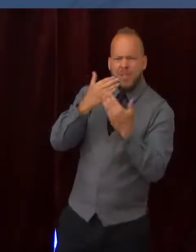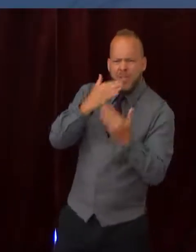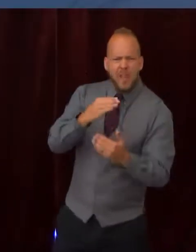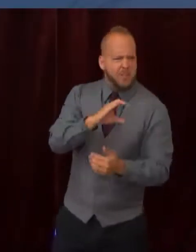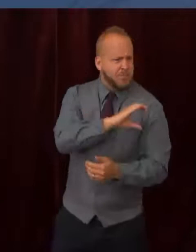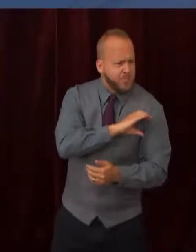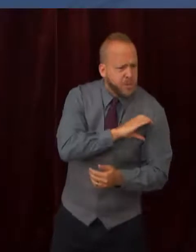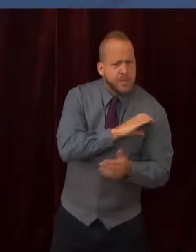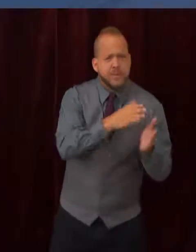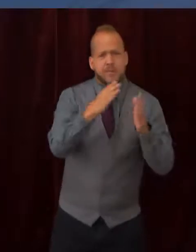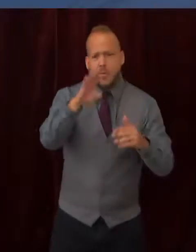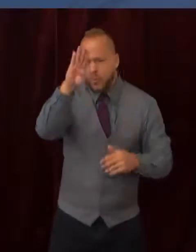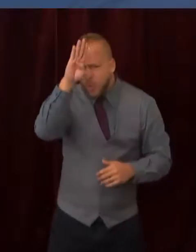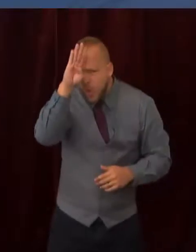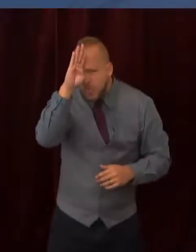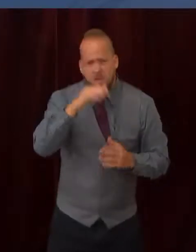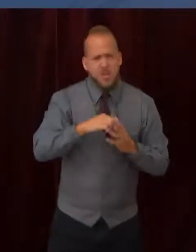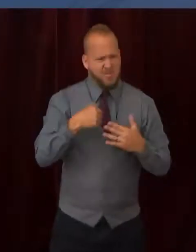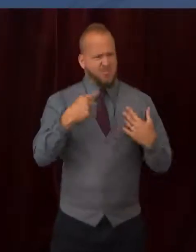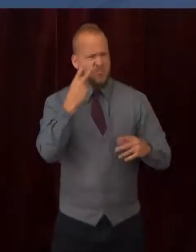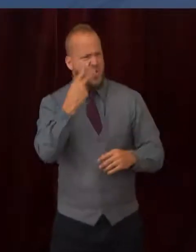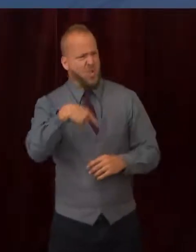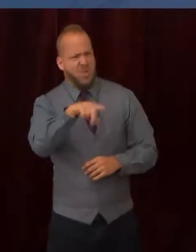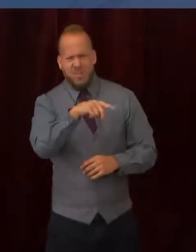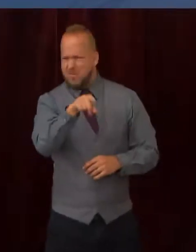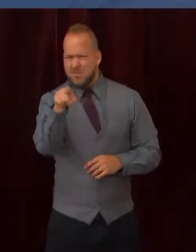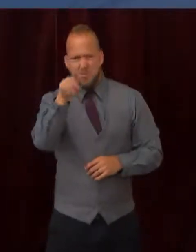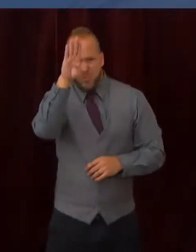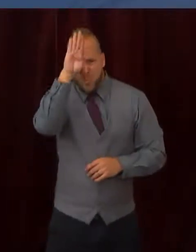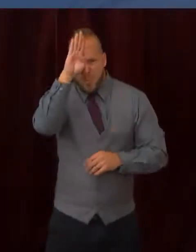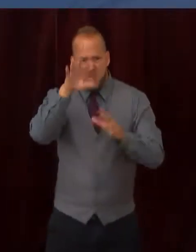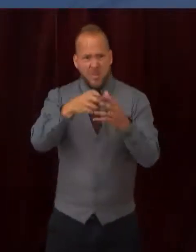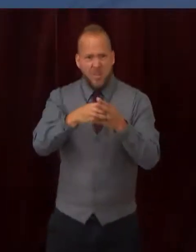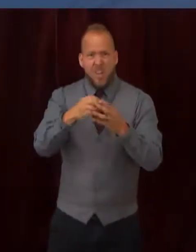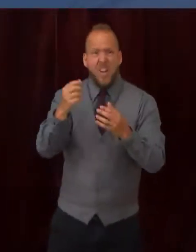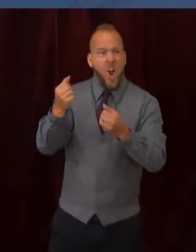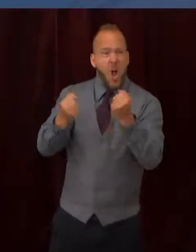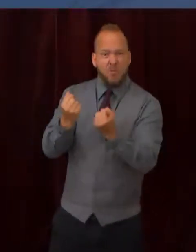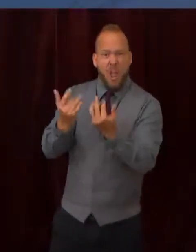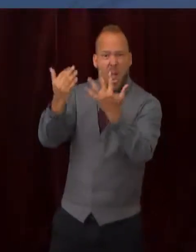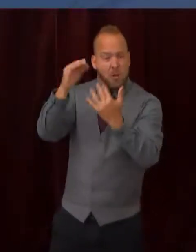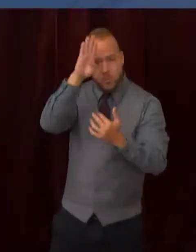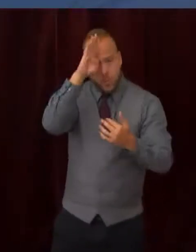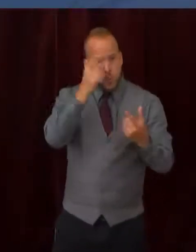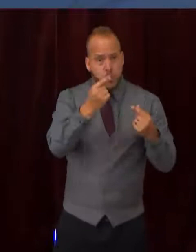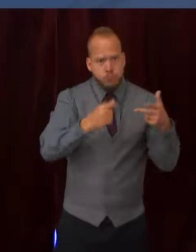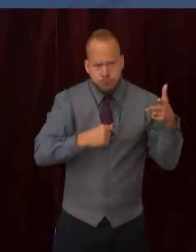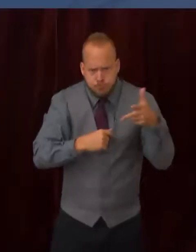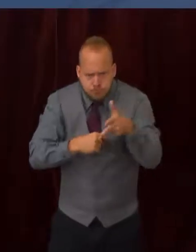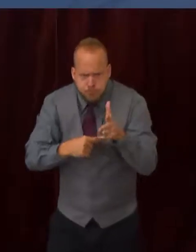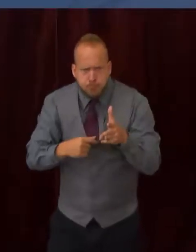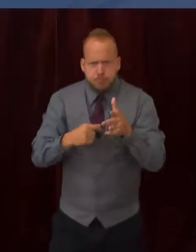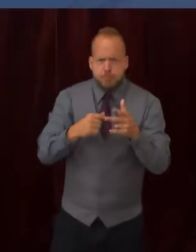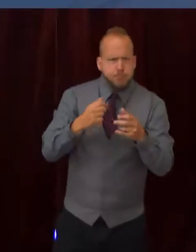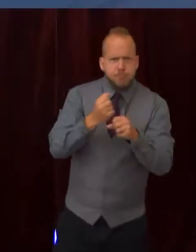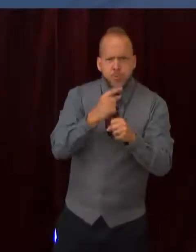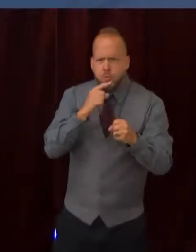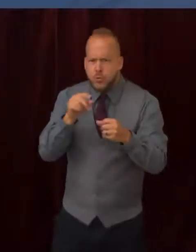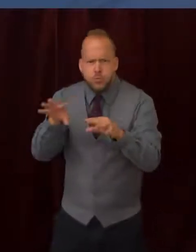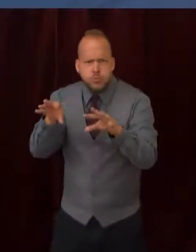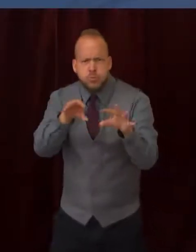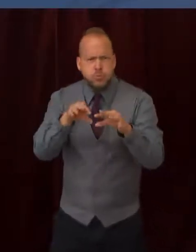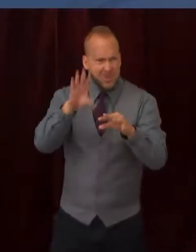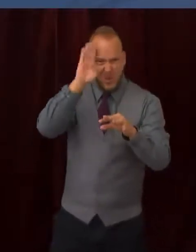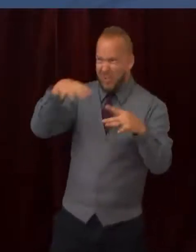rolling right up to burning cars when there was all kinds of chaos going on, and that takes some gumption. We want to thank them for that. Time for a few